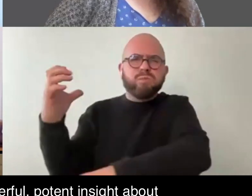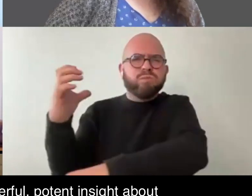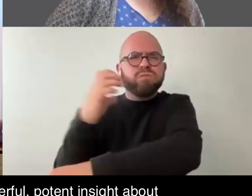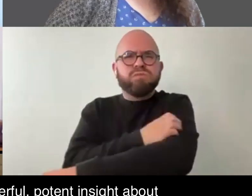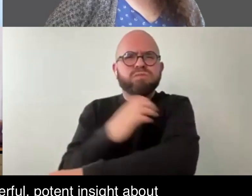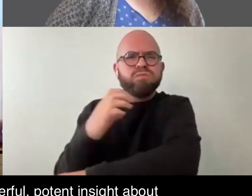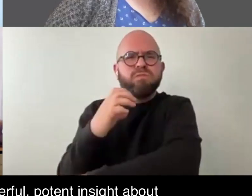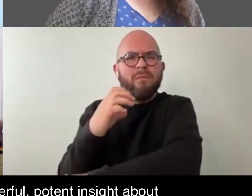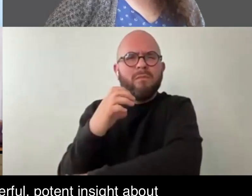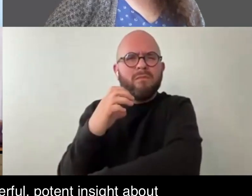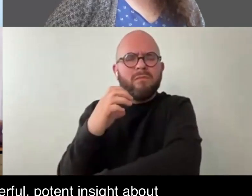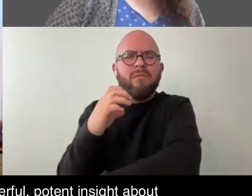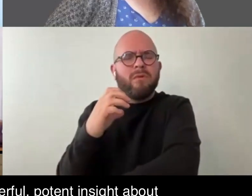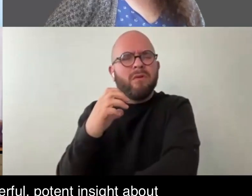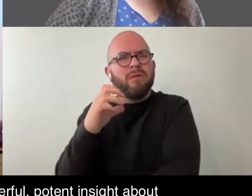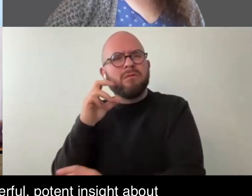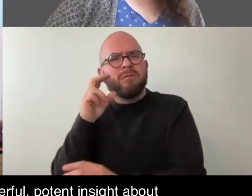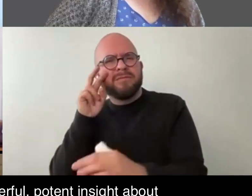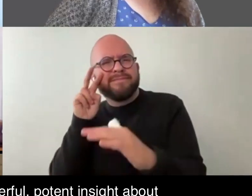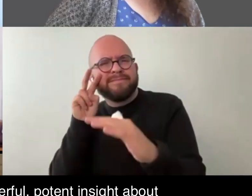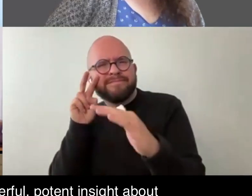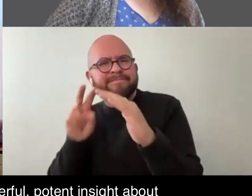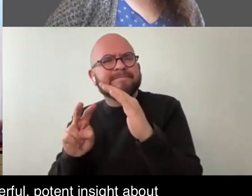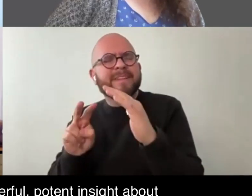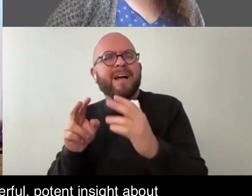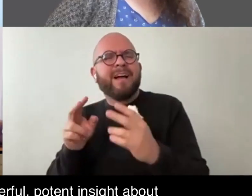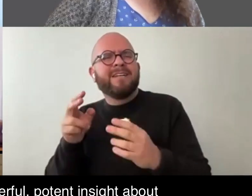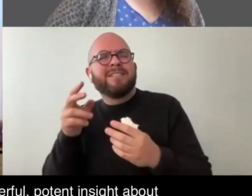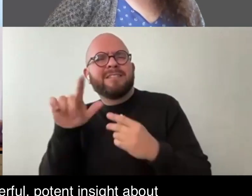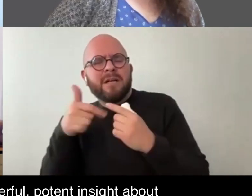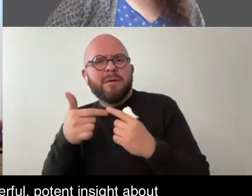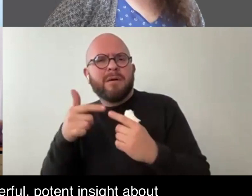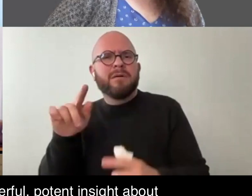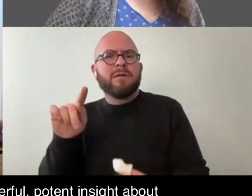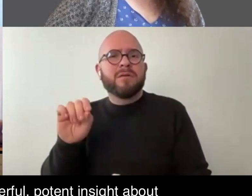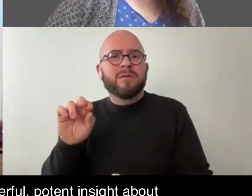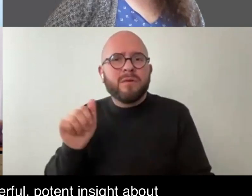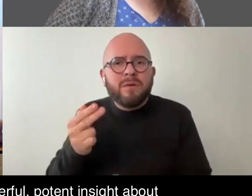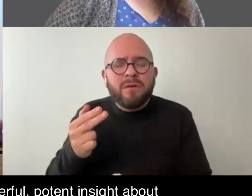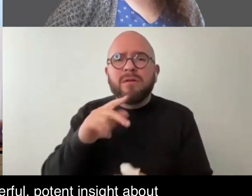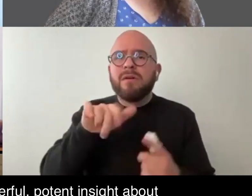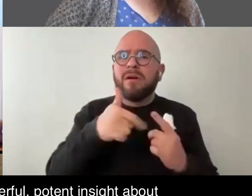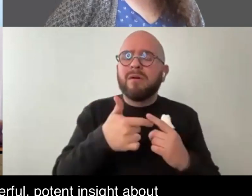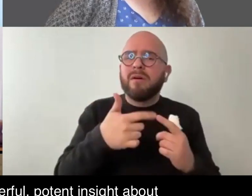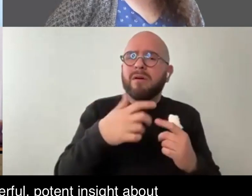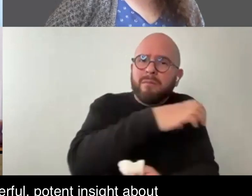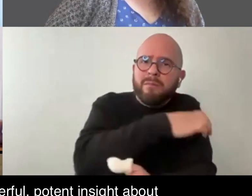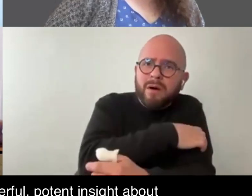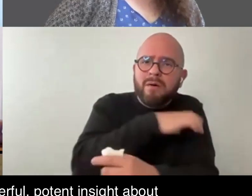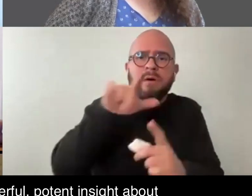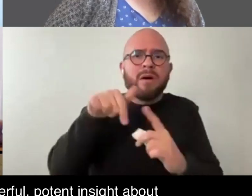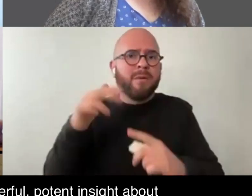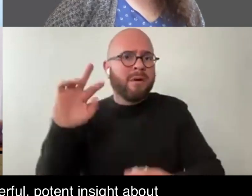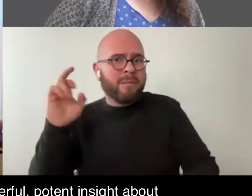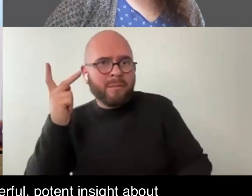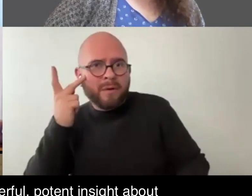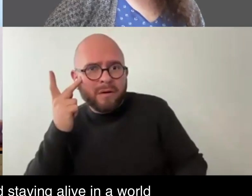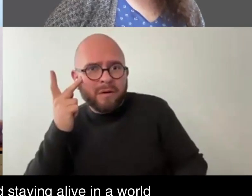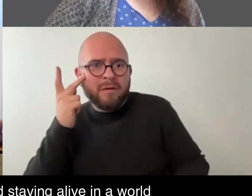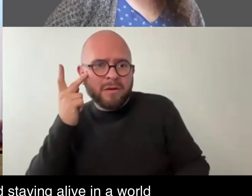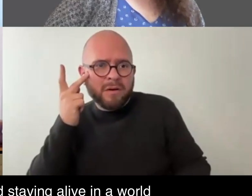potent insights about Torah, about power and politics, about the